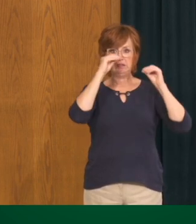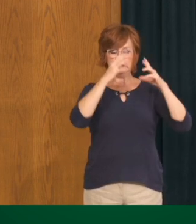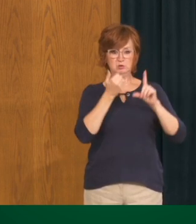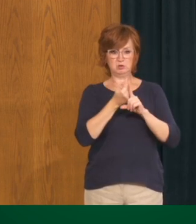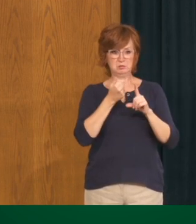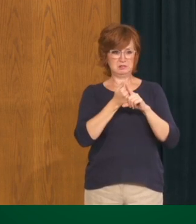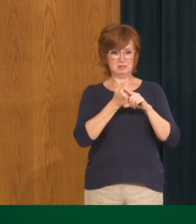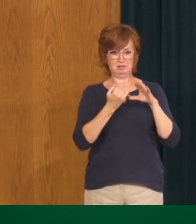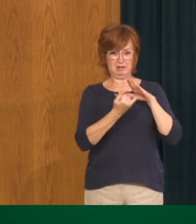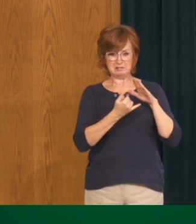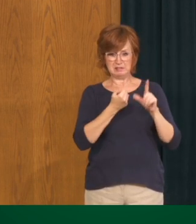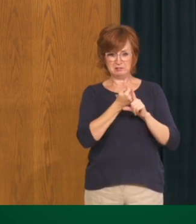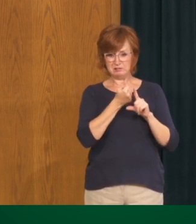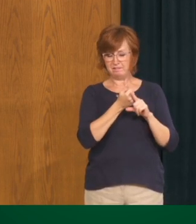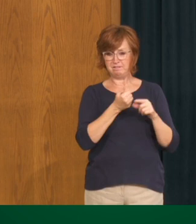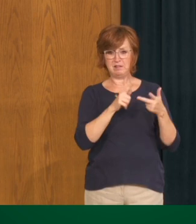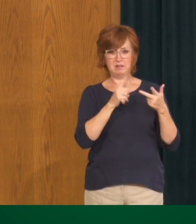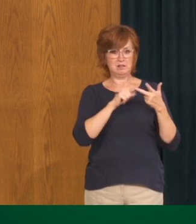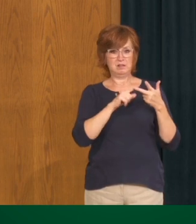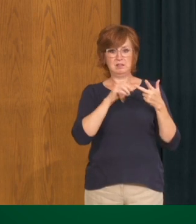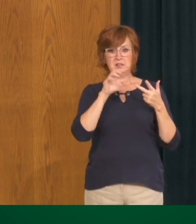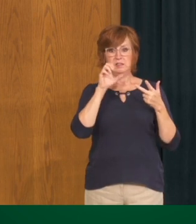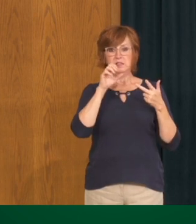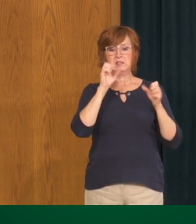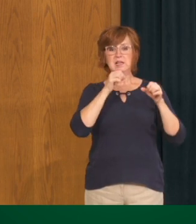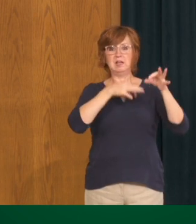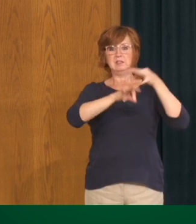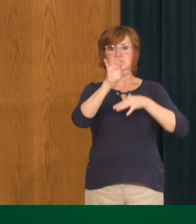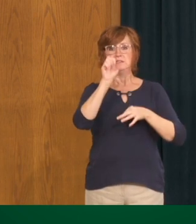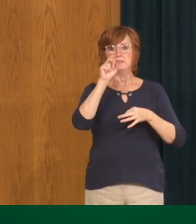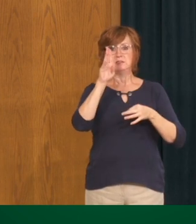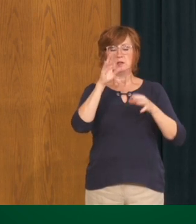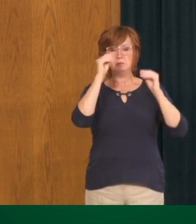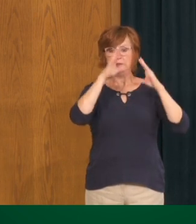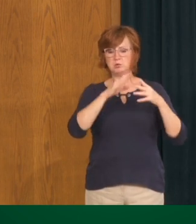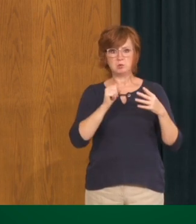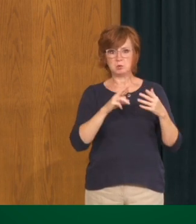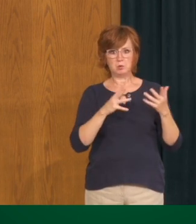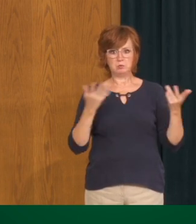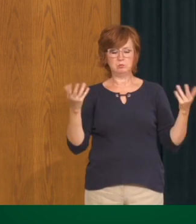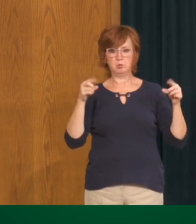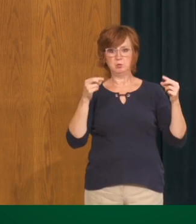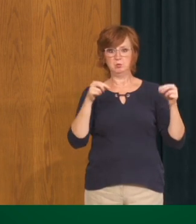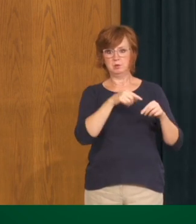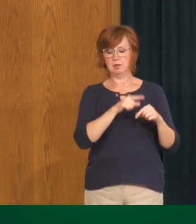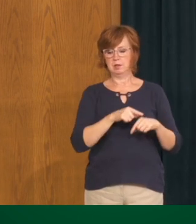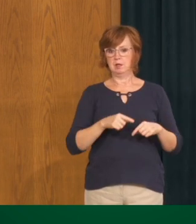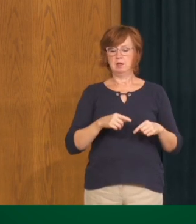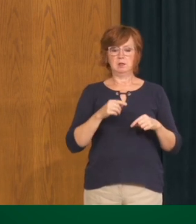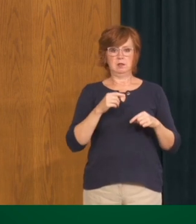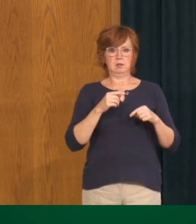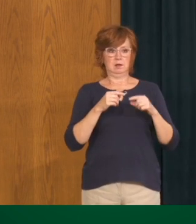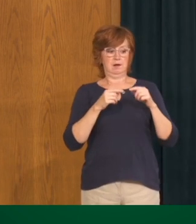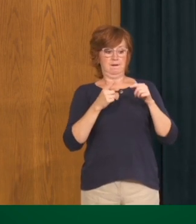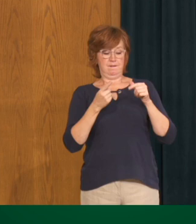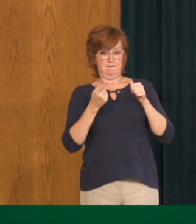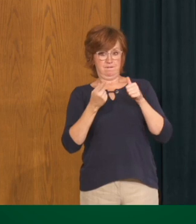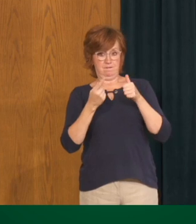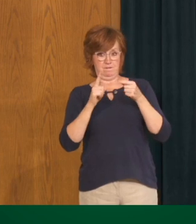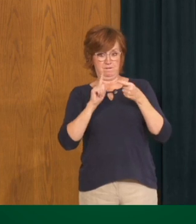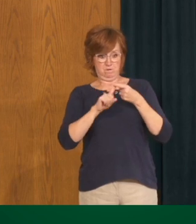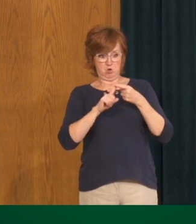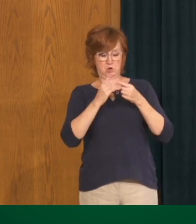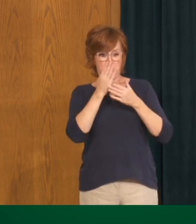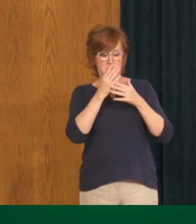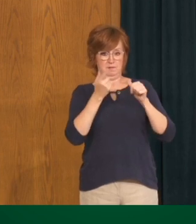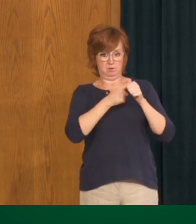there any more detail that can be provided in that vein? I'll let Dr. Shahab just comment on the second part of your question. The idea for